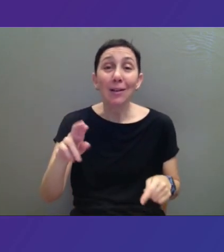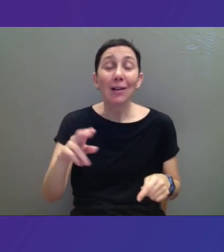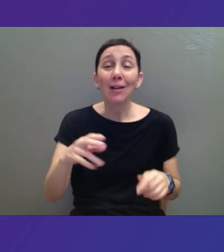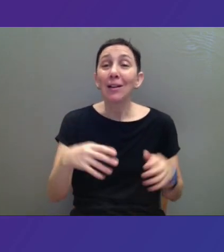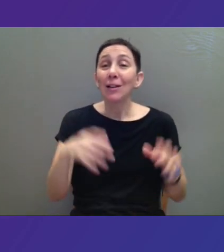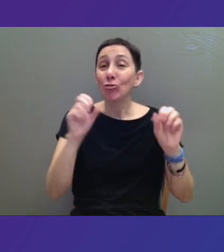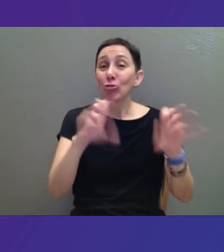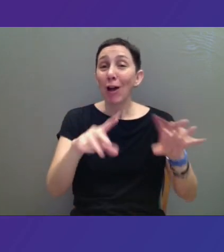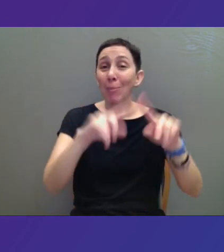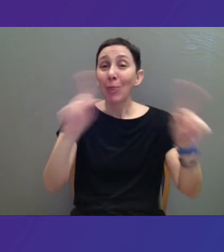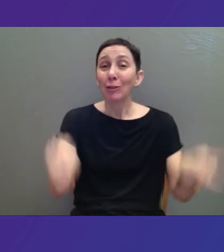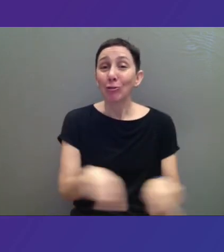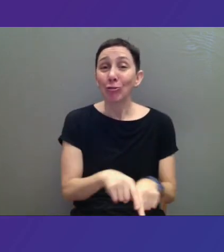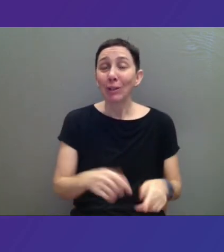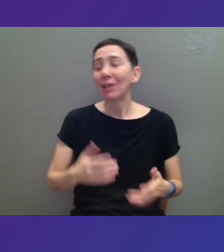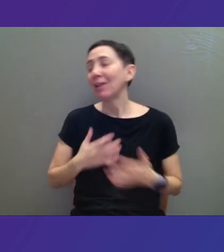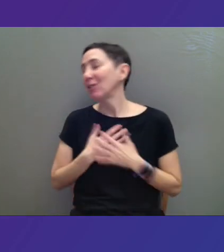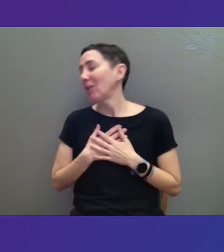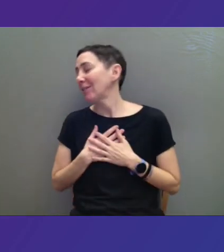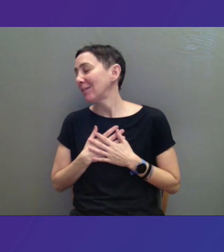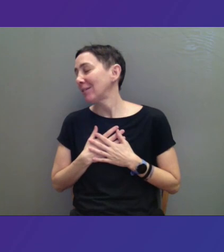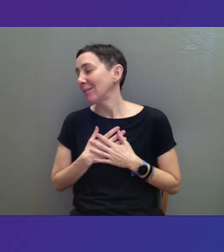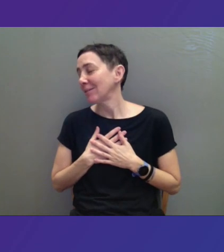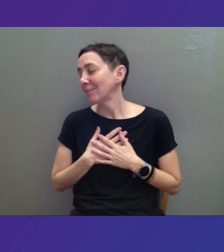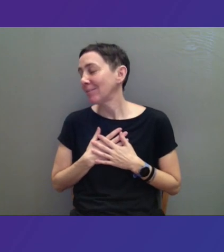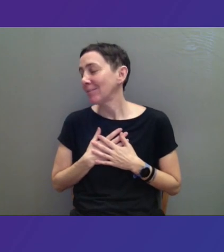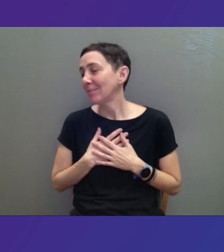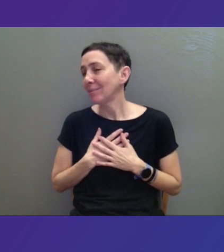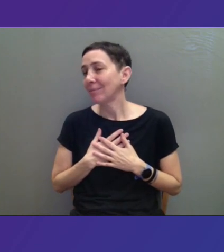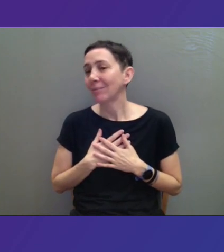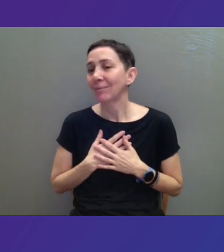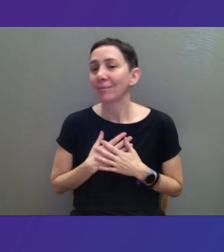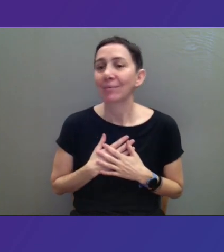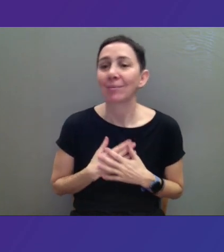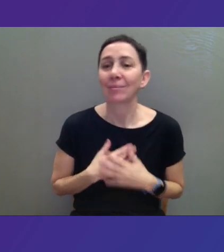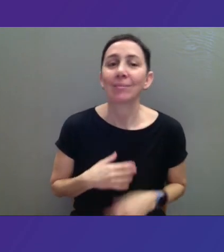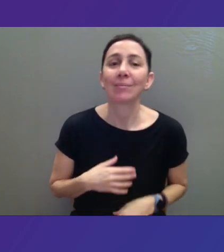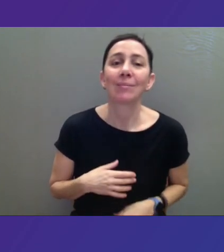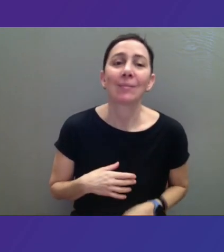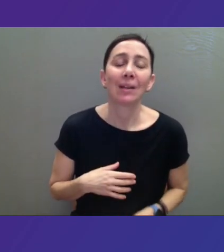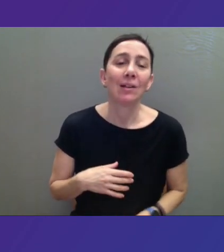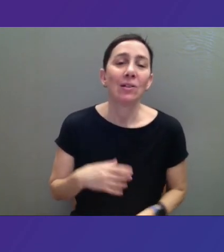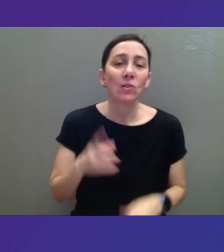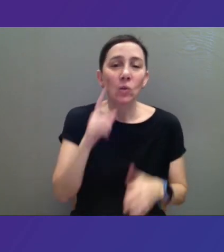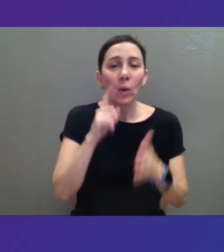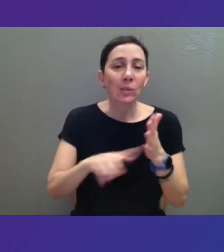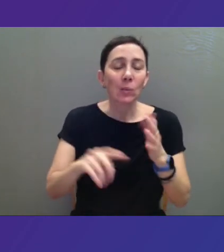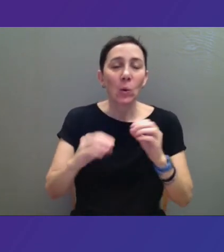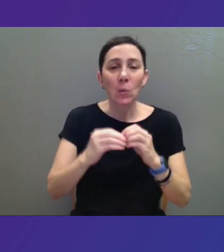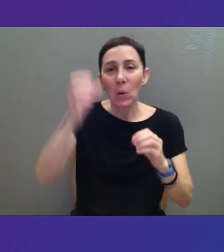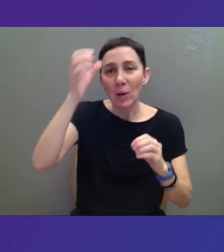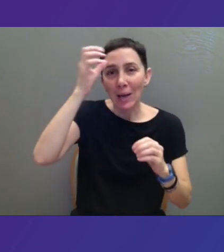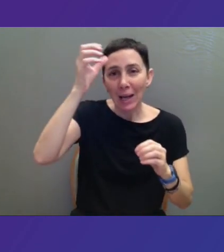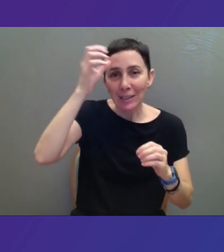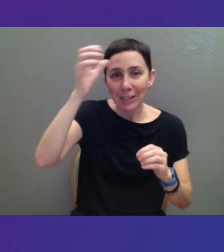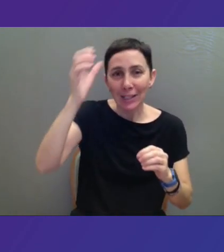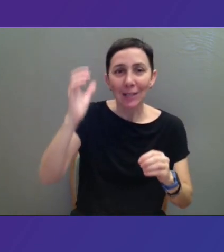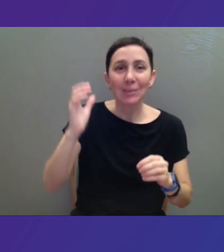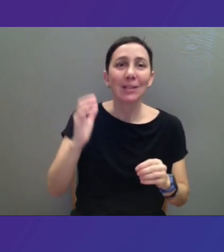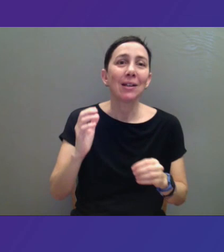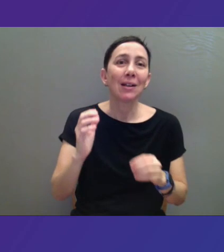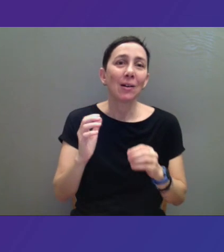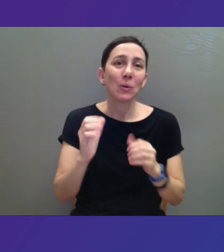rest. To explore more concepts within life cycles, livelihoods, and legacies, our 2022 symposium